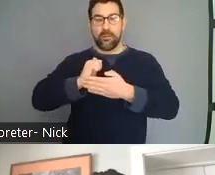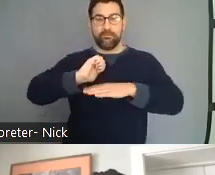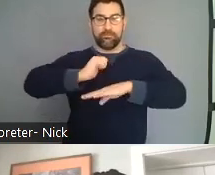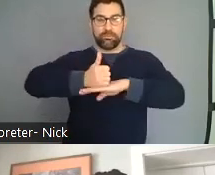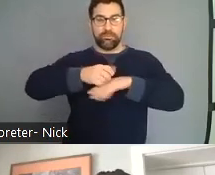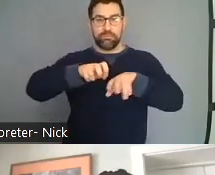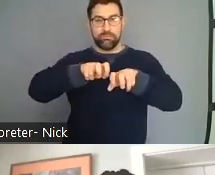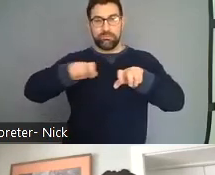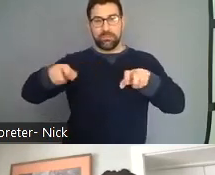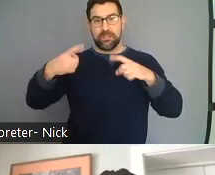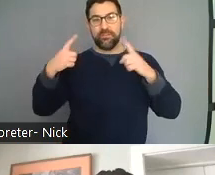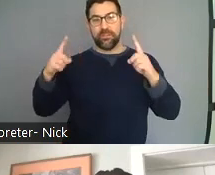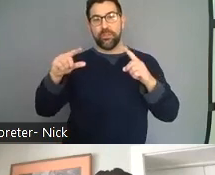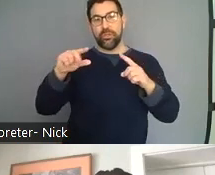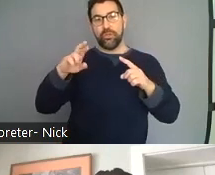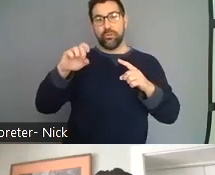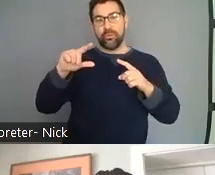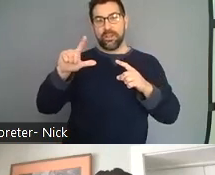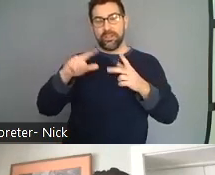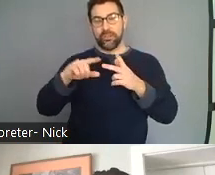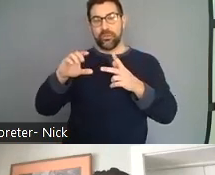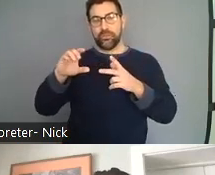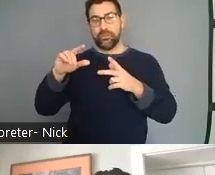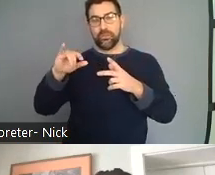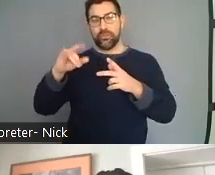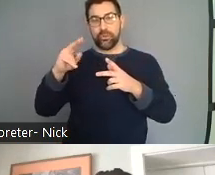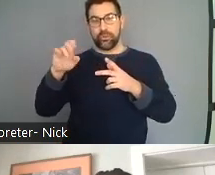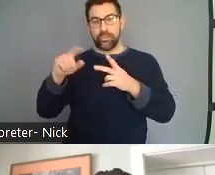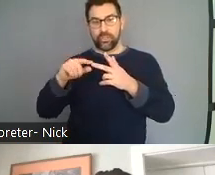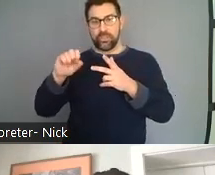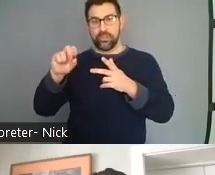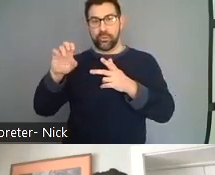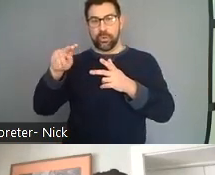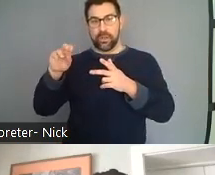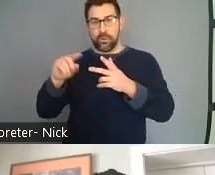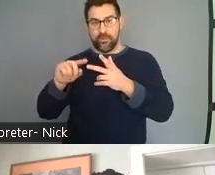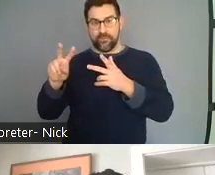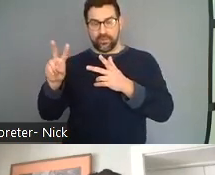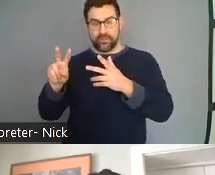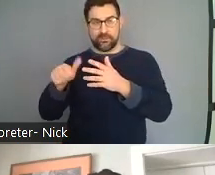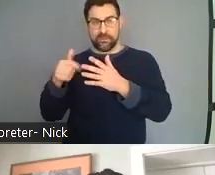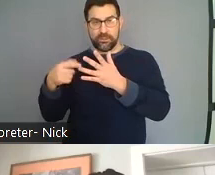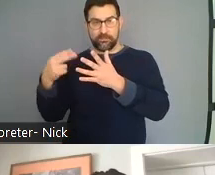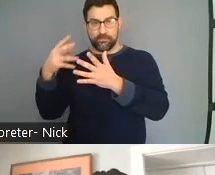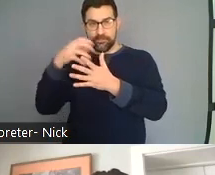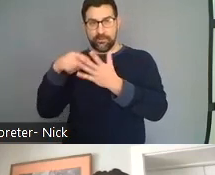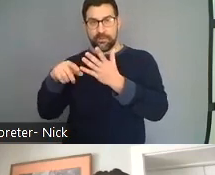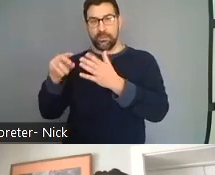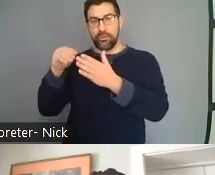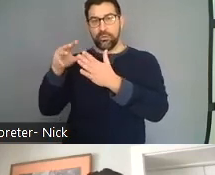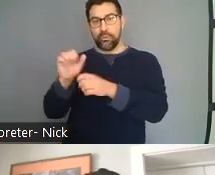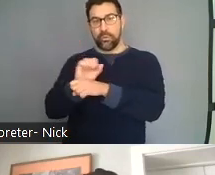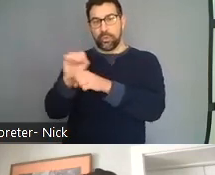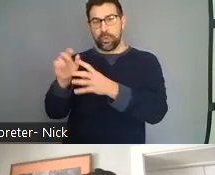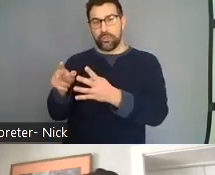Bennett, Greg Latshaw, Caitlin Zercher, Sueño Viveros, and our student workers, Nakaya Washington Butler